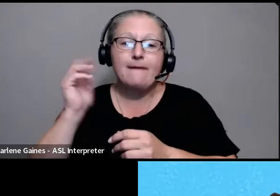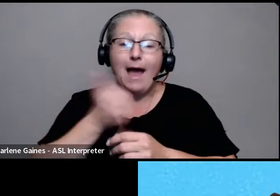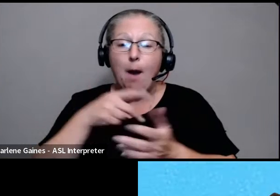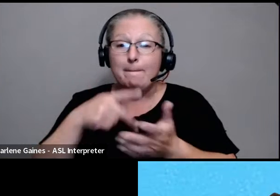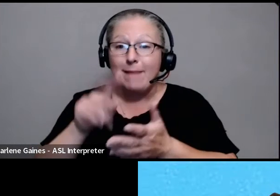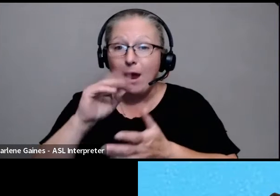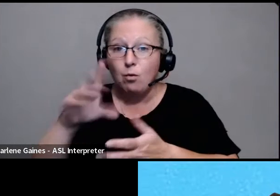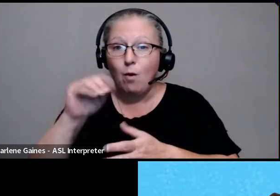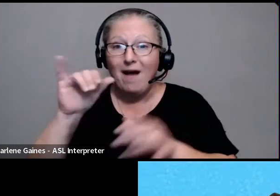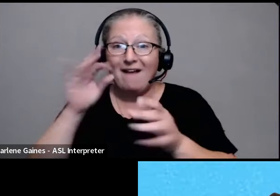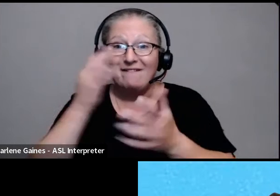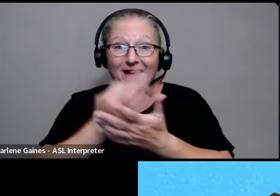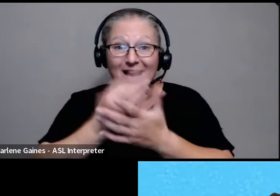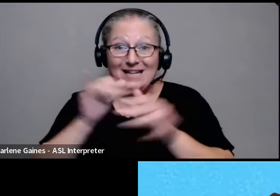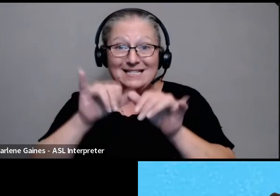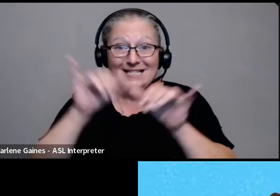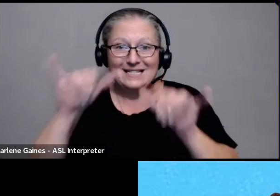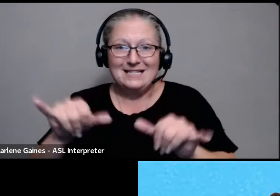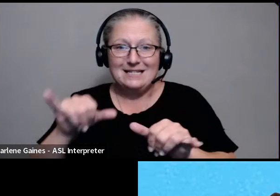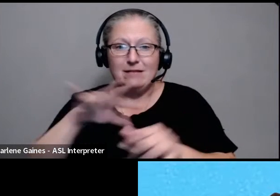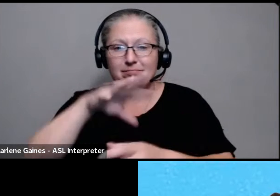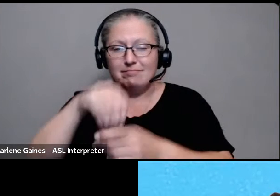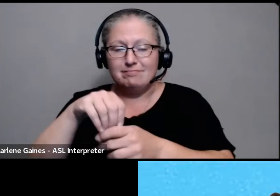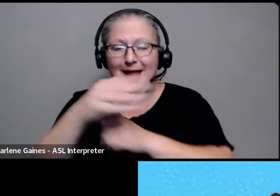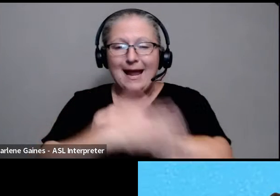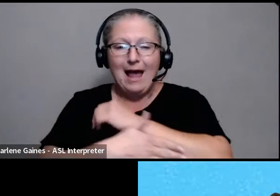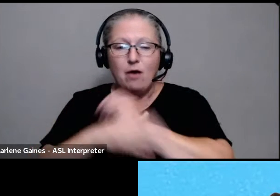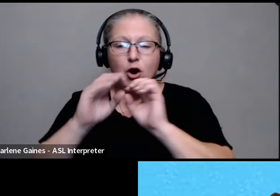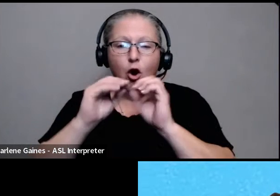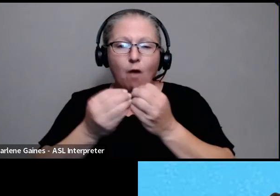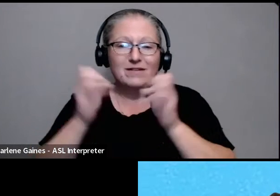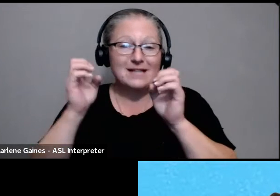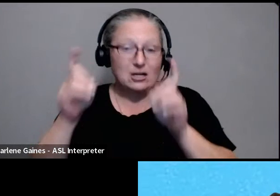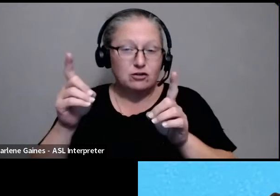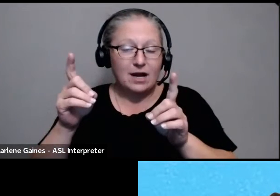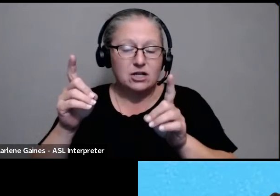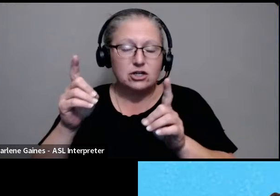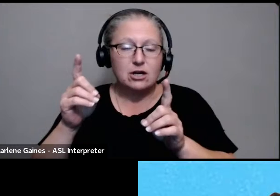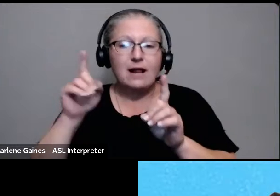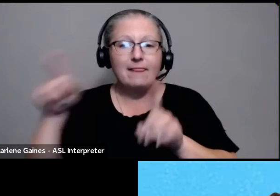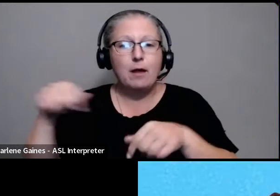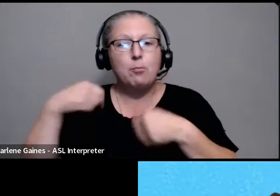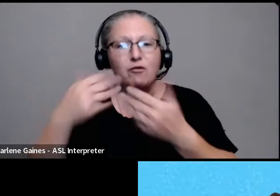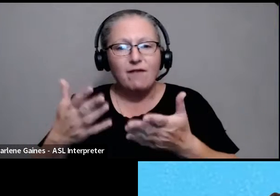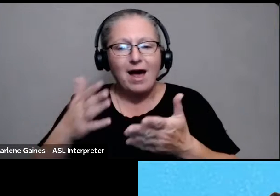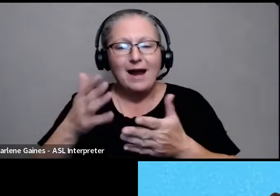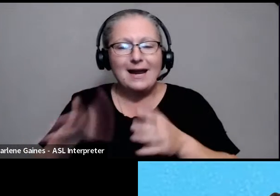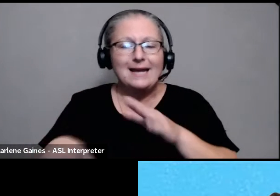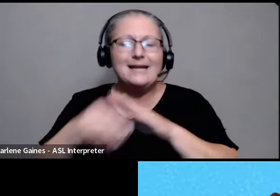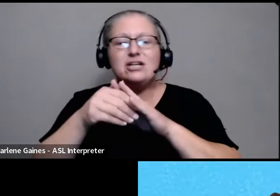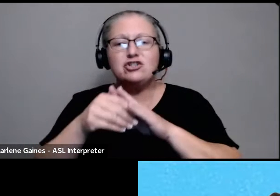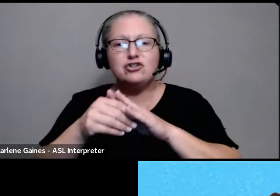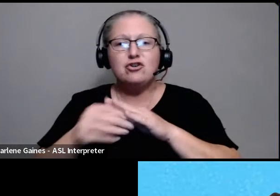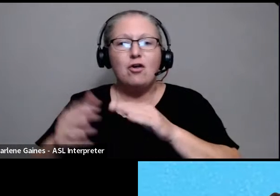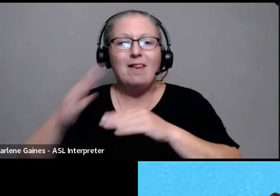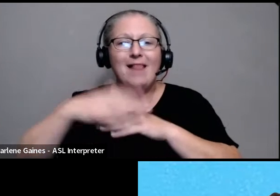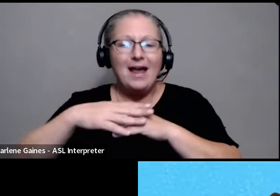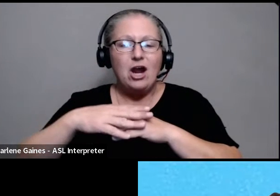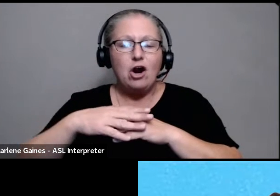and financial systems are with the County Office of Education, and they provide an additional layer of